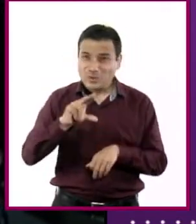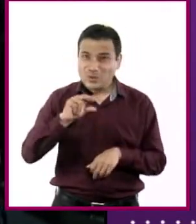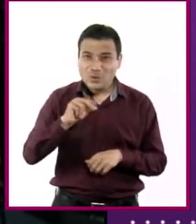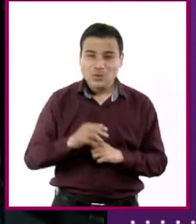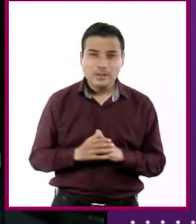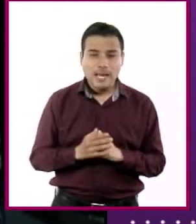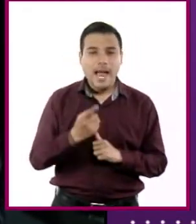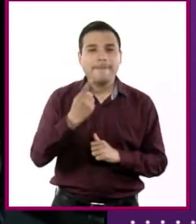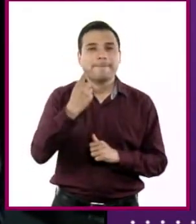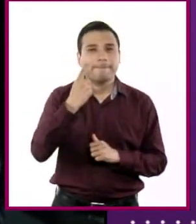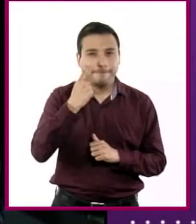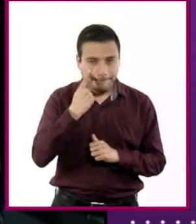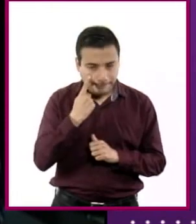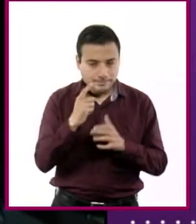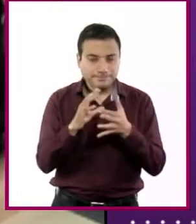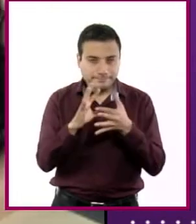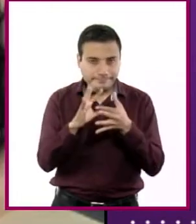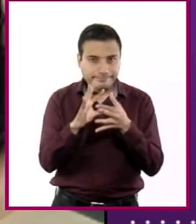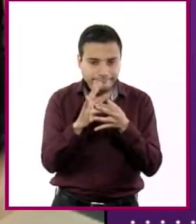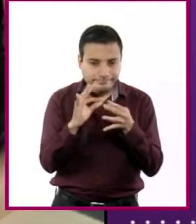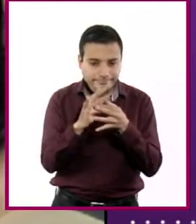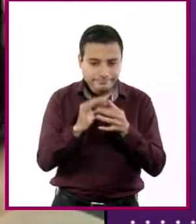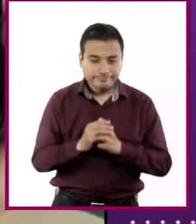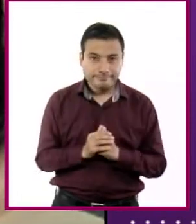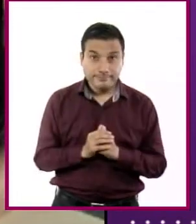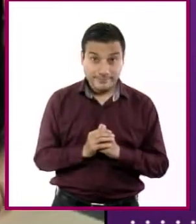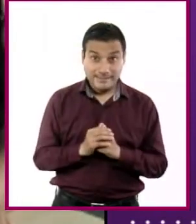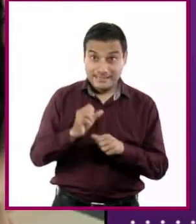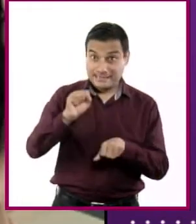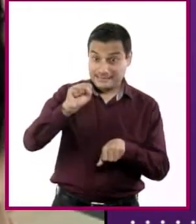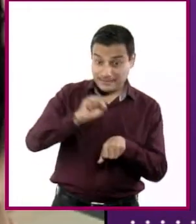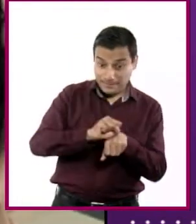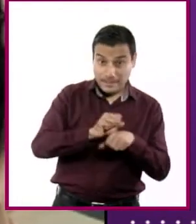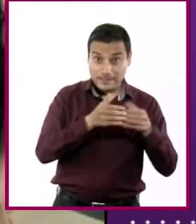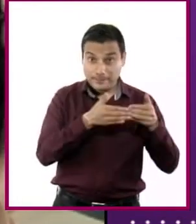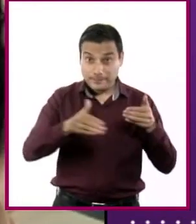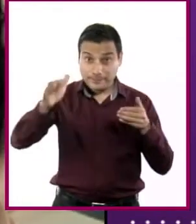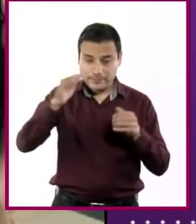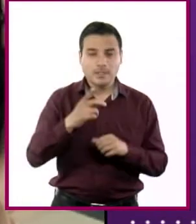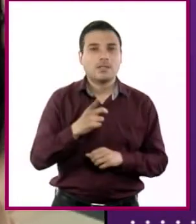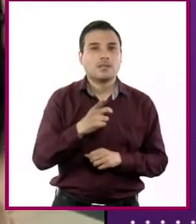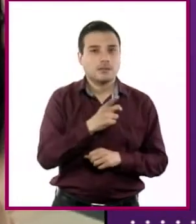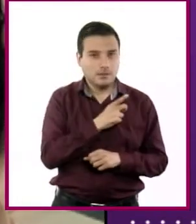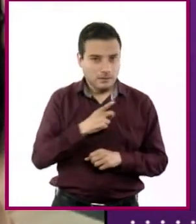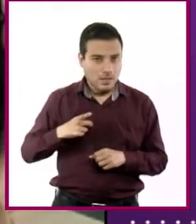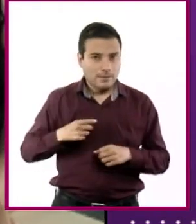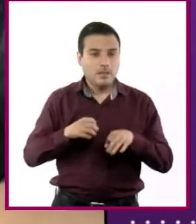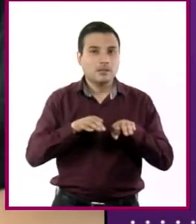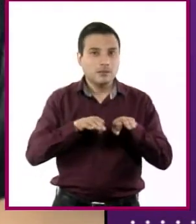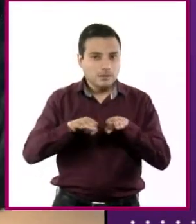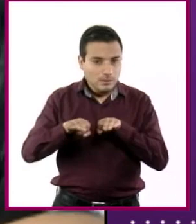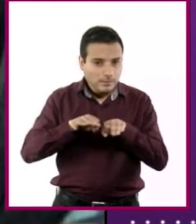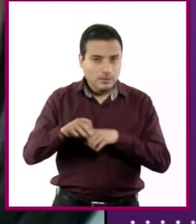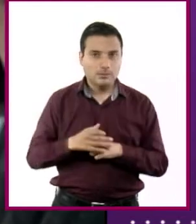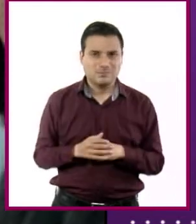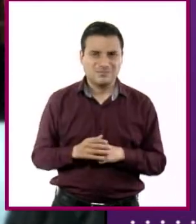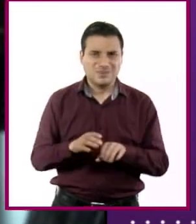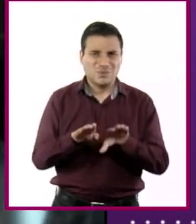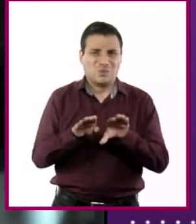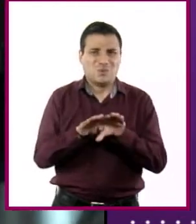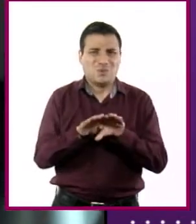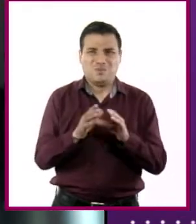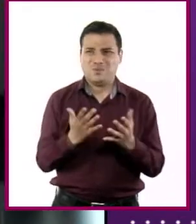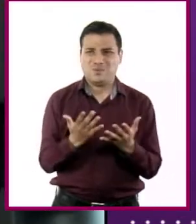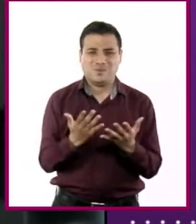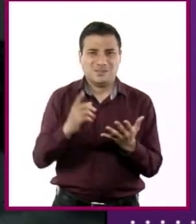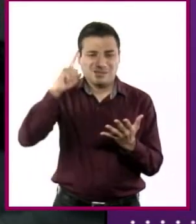Lou, listen to me. This week, you will work. But how? It seems we